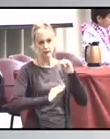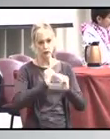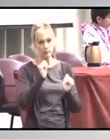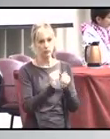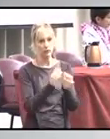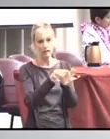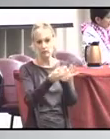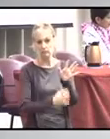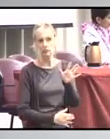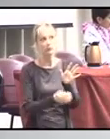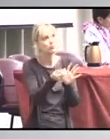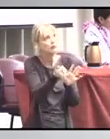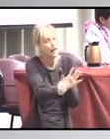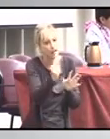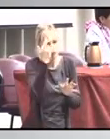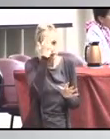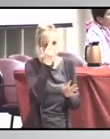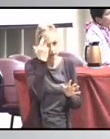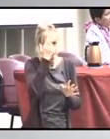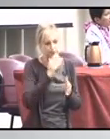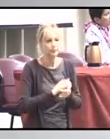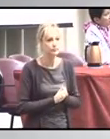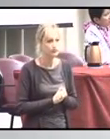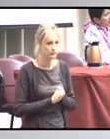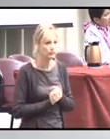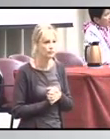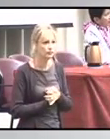interpreter for any reason. And you